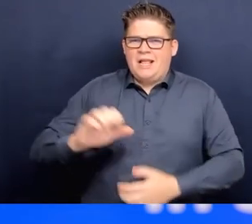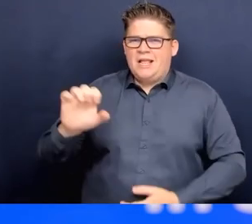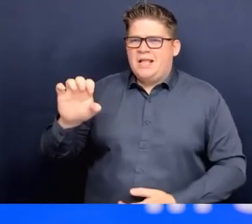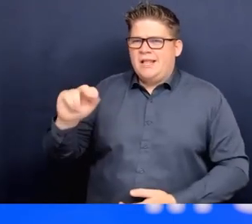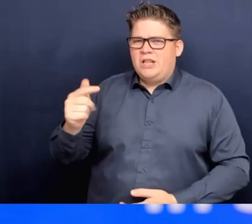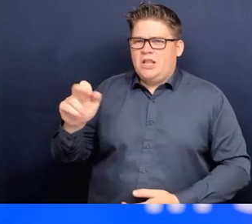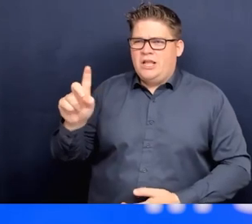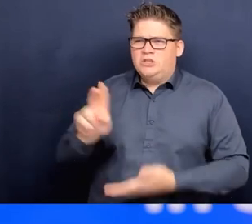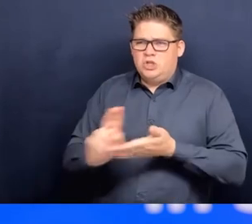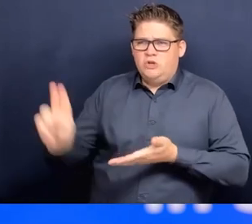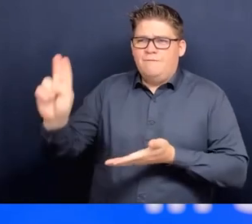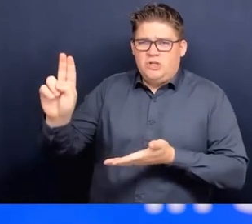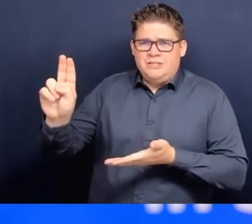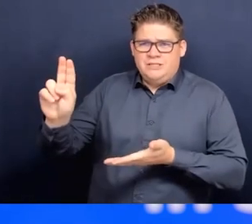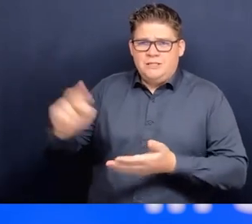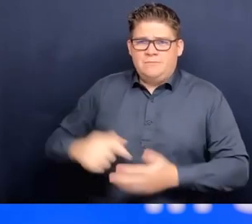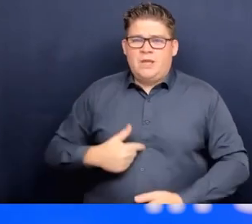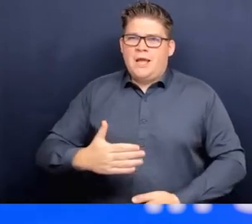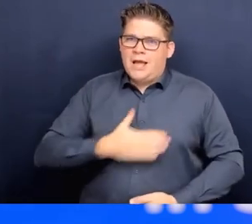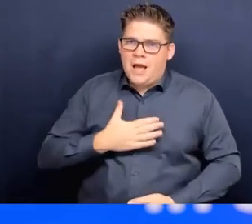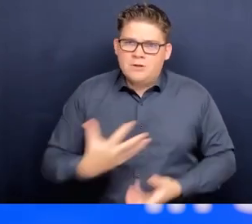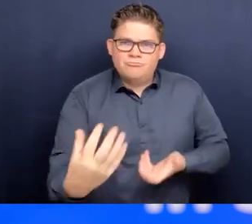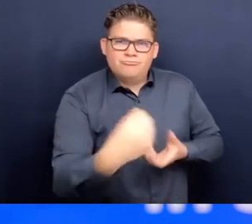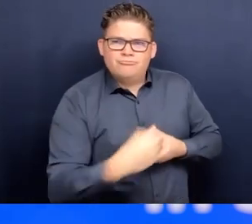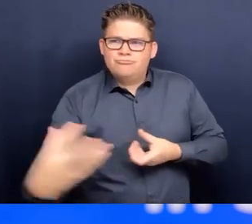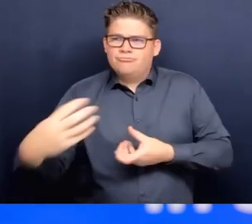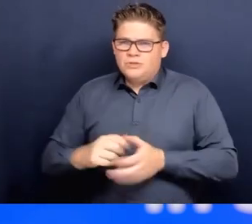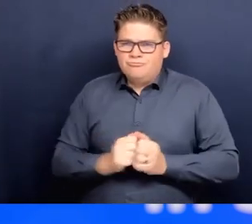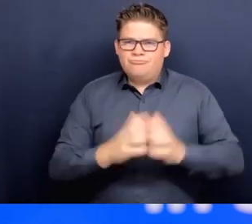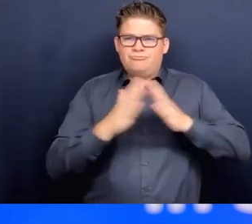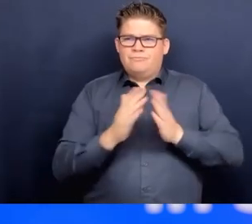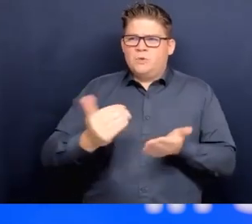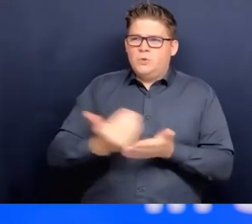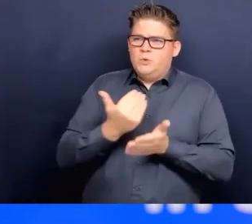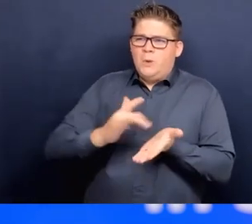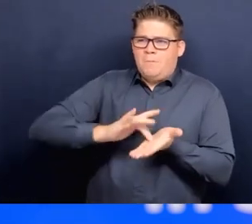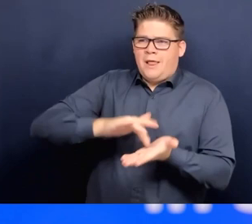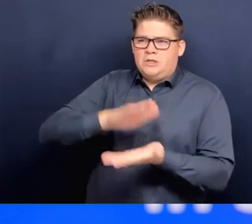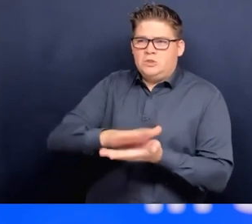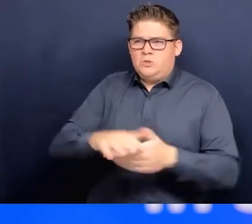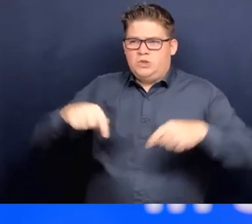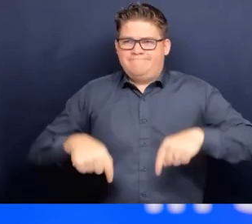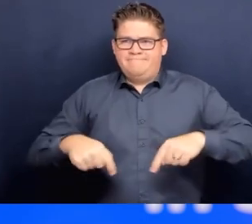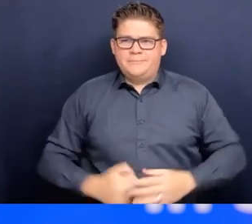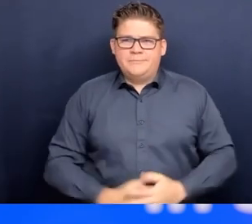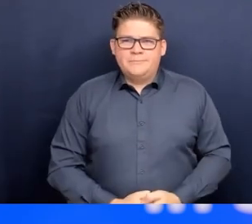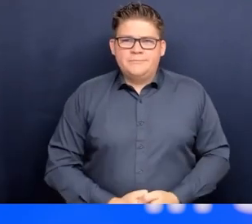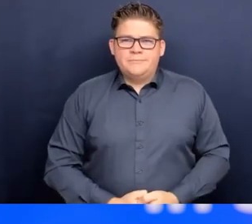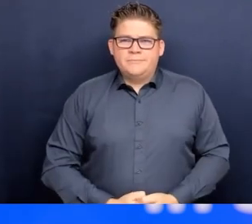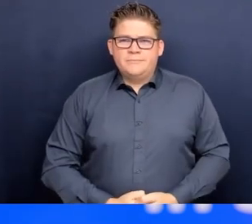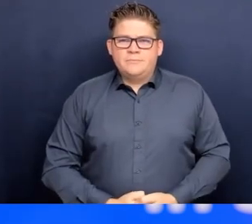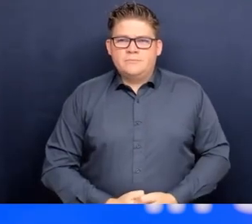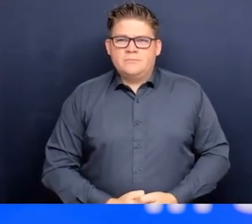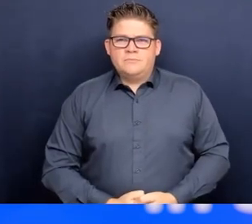Canada's Engaged University. And we are delighted to be home to British Columbia's new medical